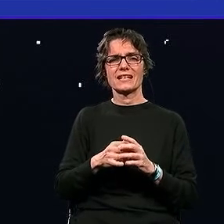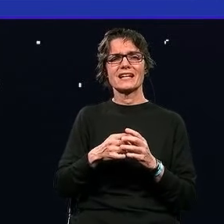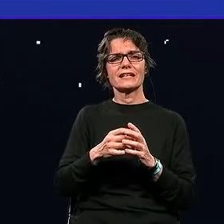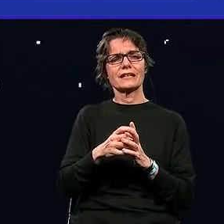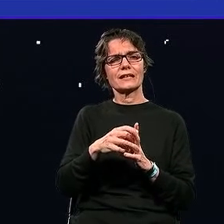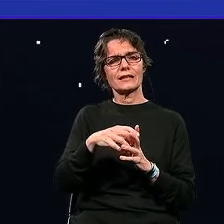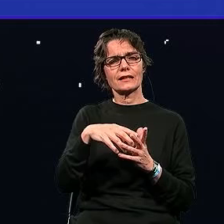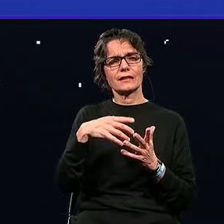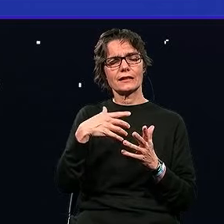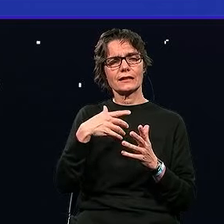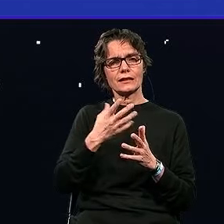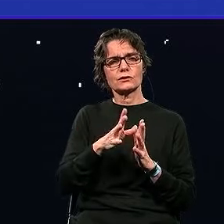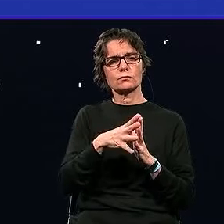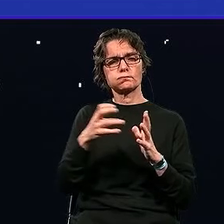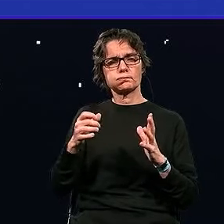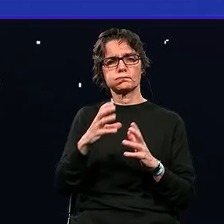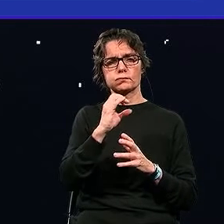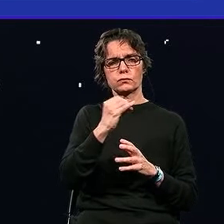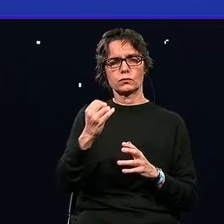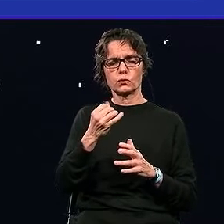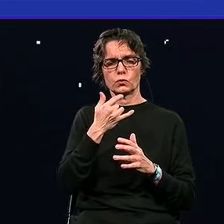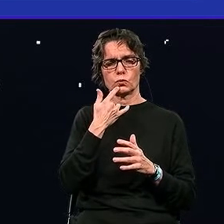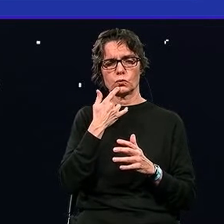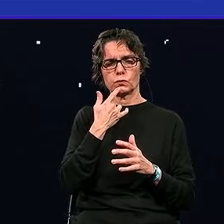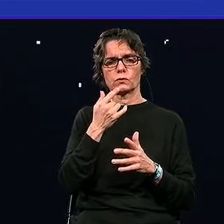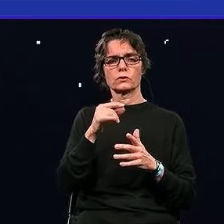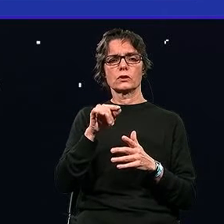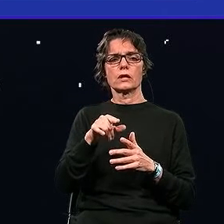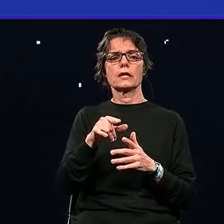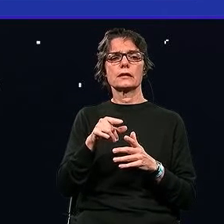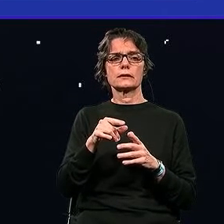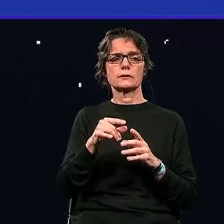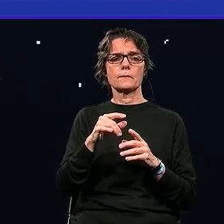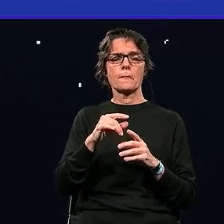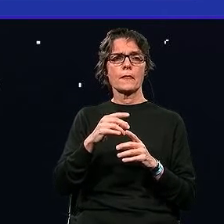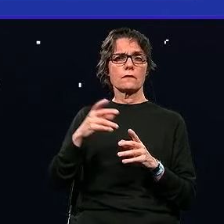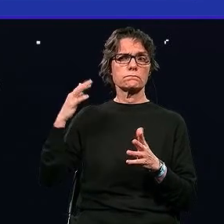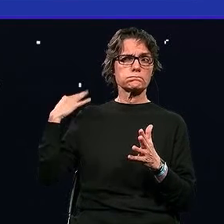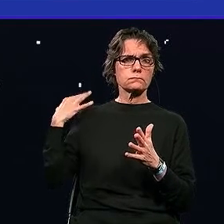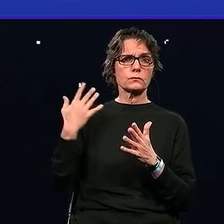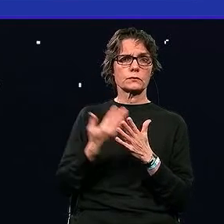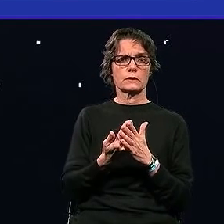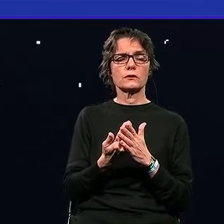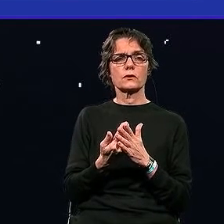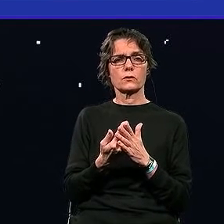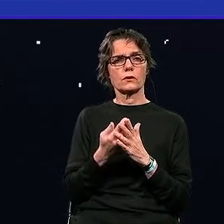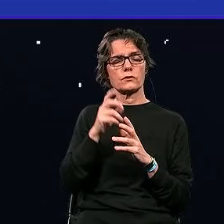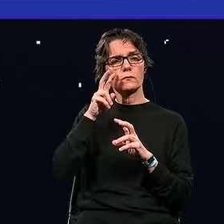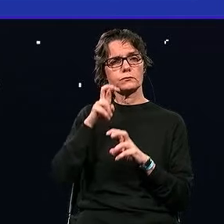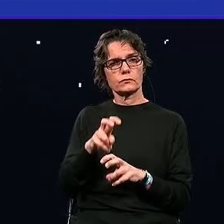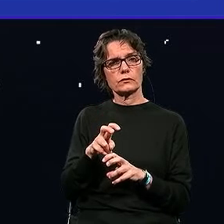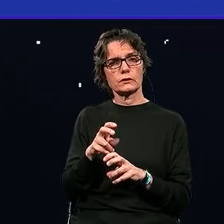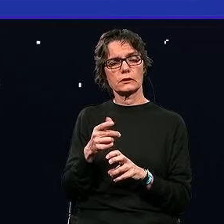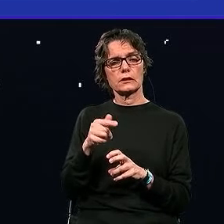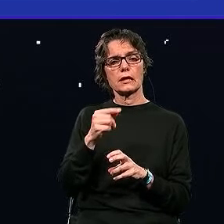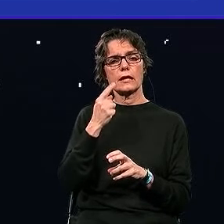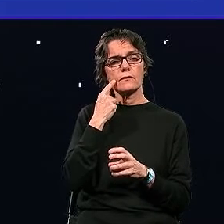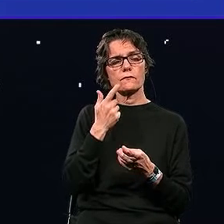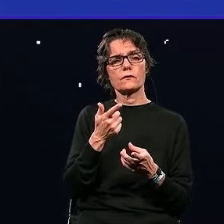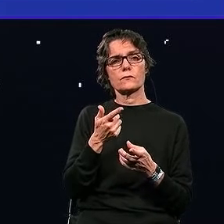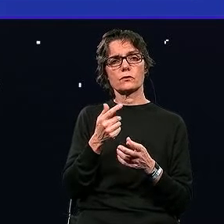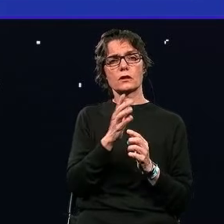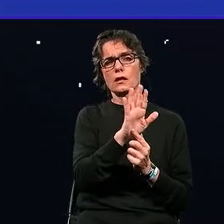can go back as far as 20 years to work done by Paul Hawken and his colleagues in the work of natural capitalism, and you can find